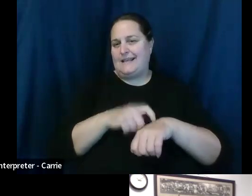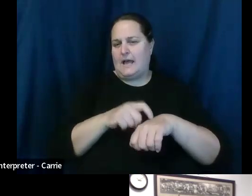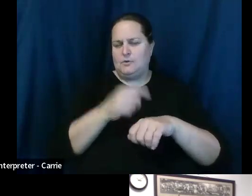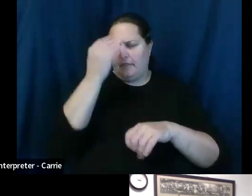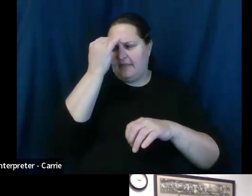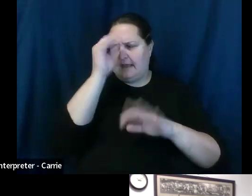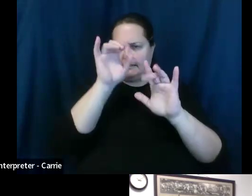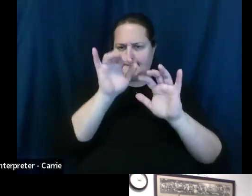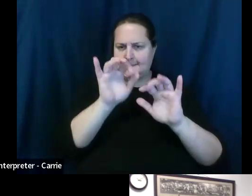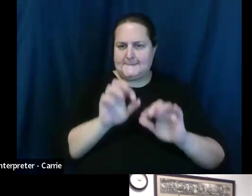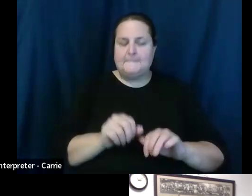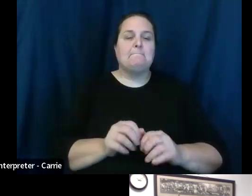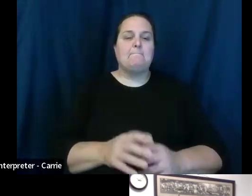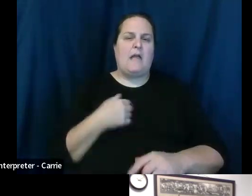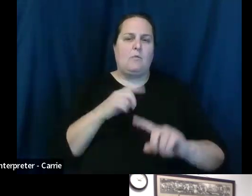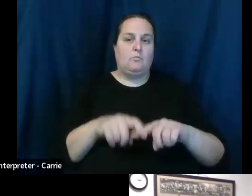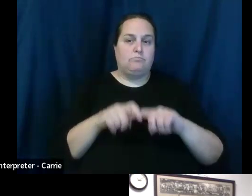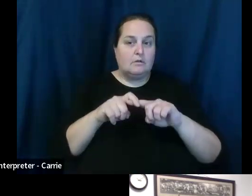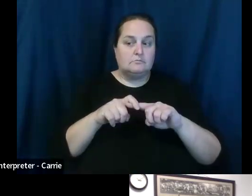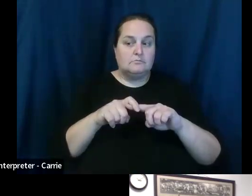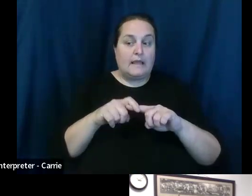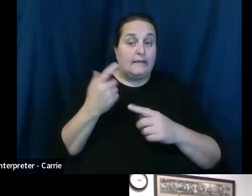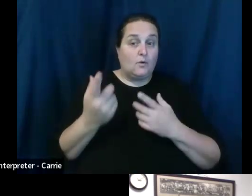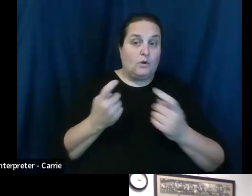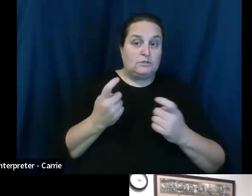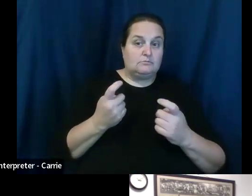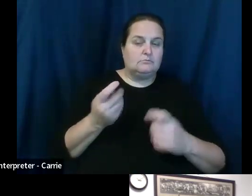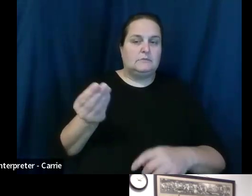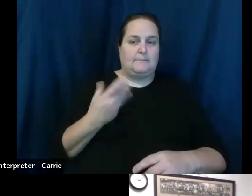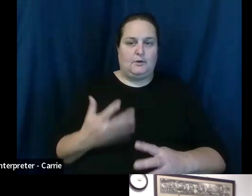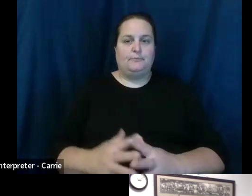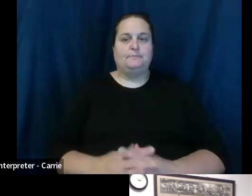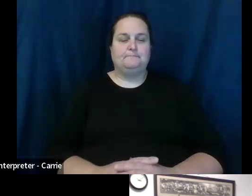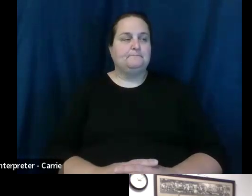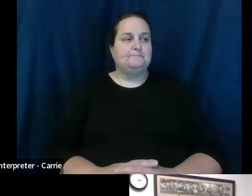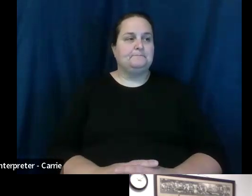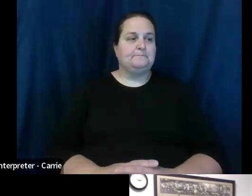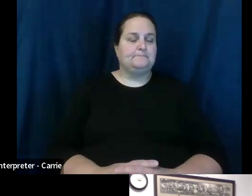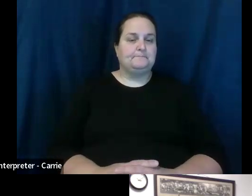minutes. If you have any questions, again, let me know.